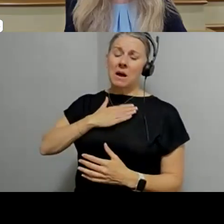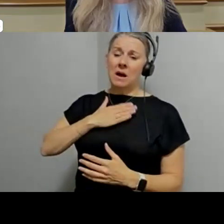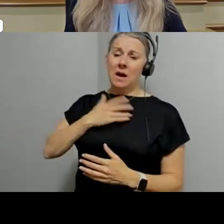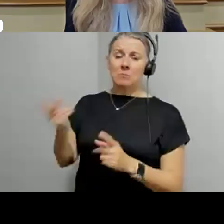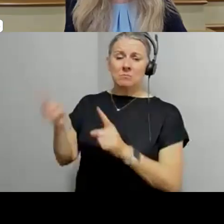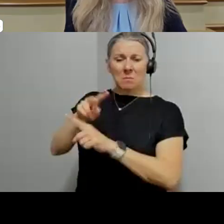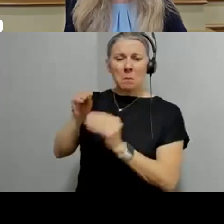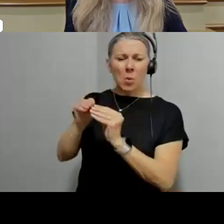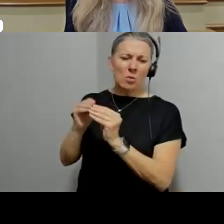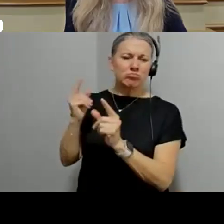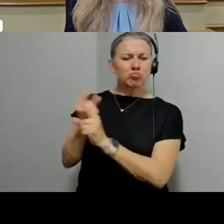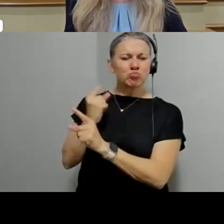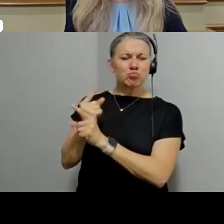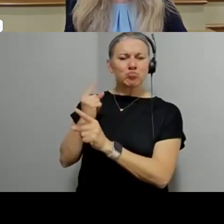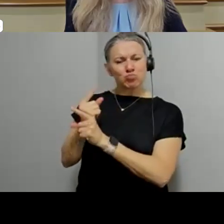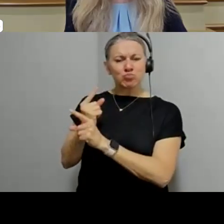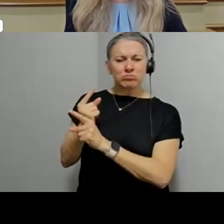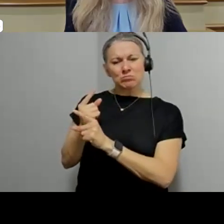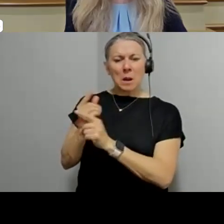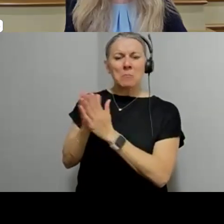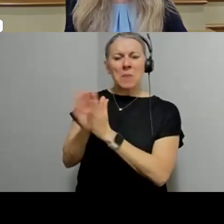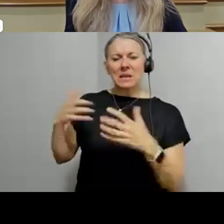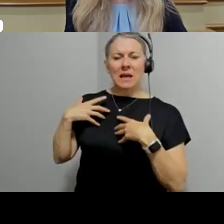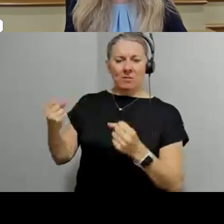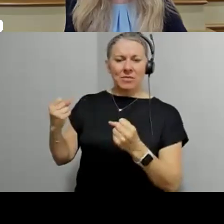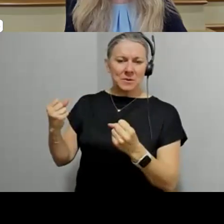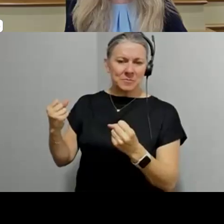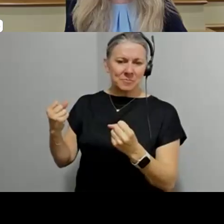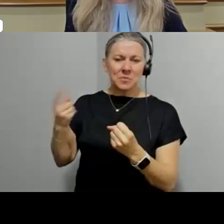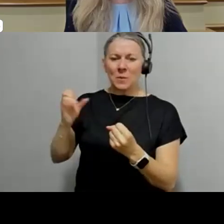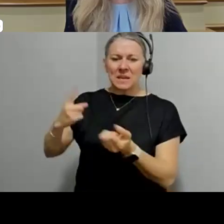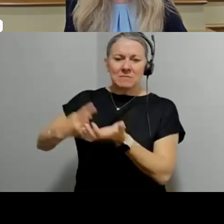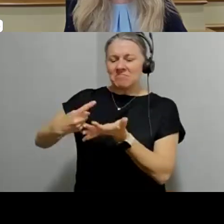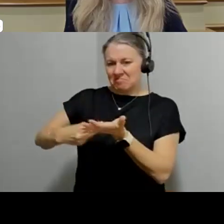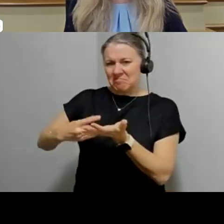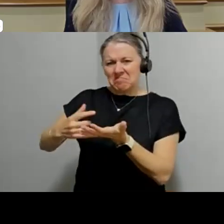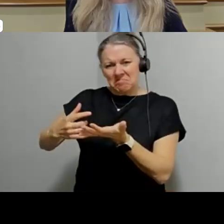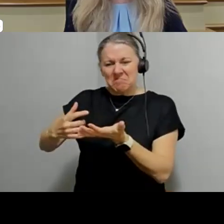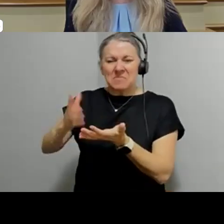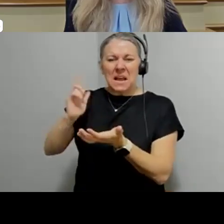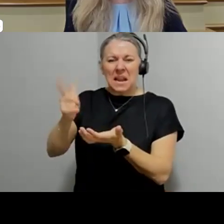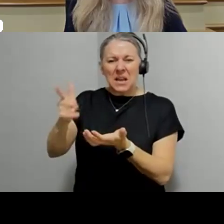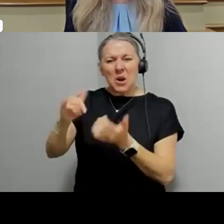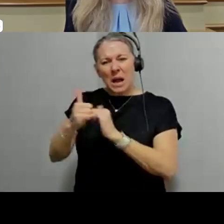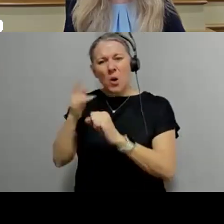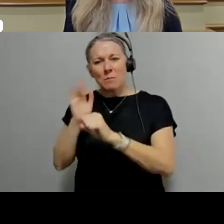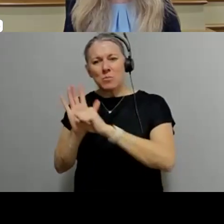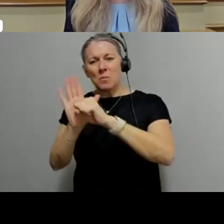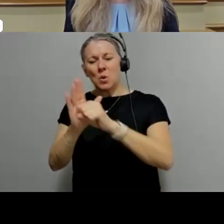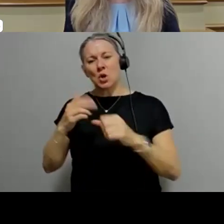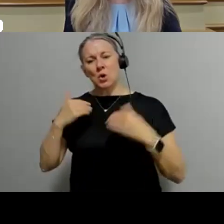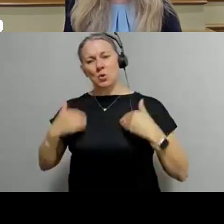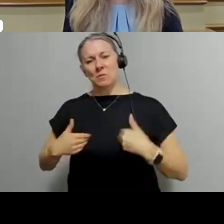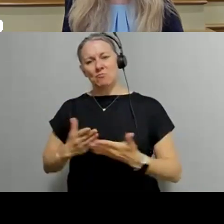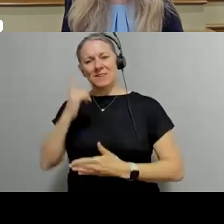future, the directions it's going in terms of attacking ageism and helping to promote the human rights of older persons. But I want